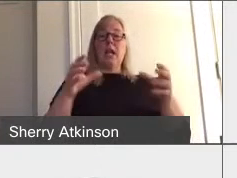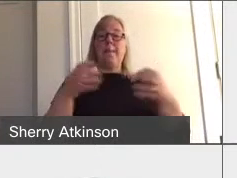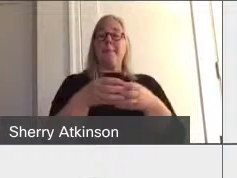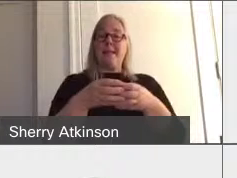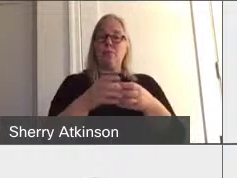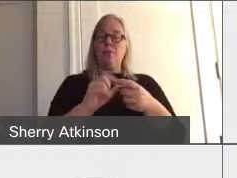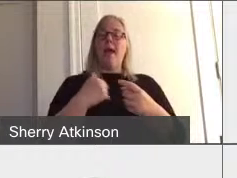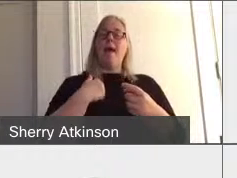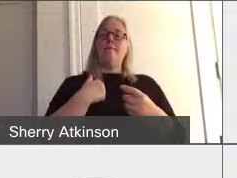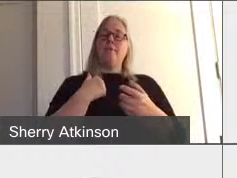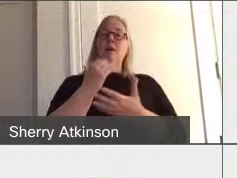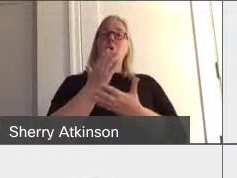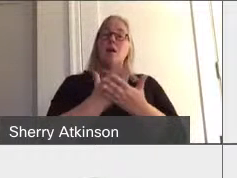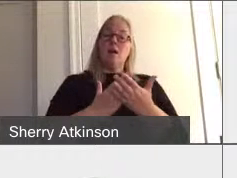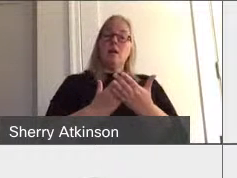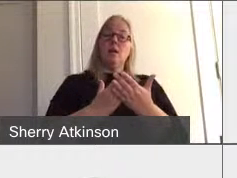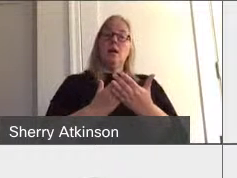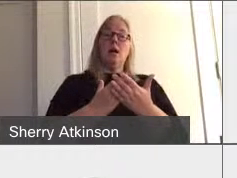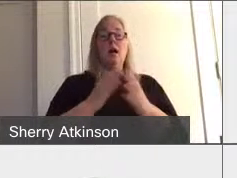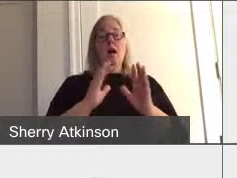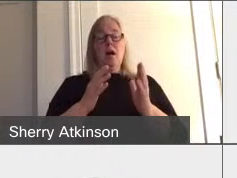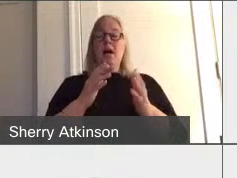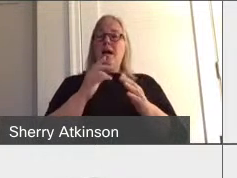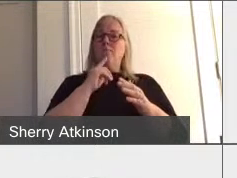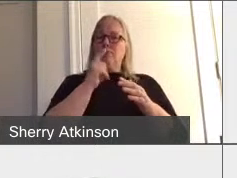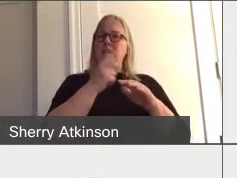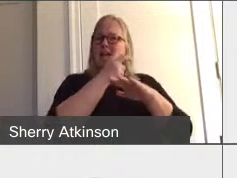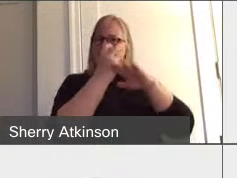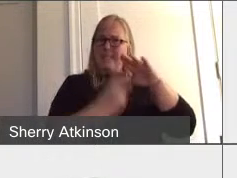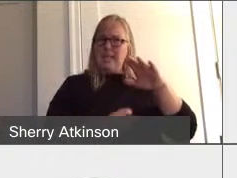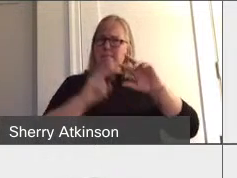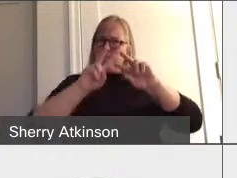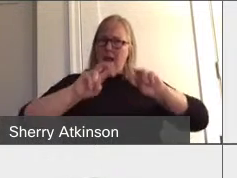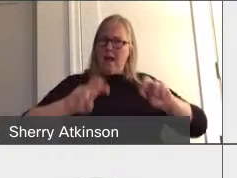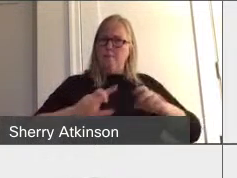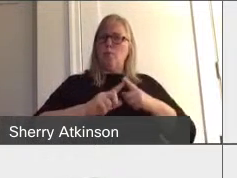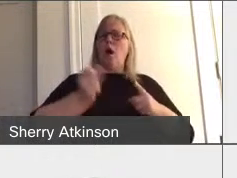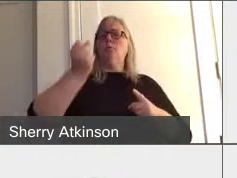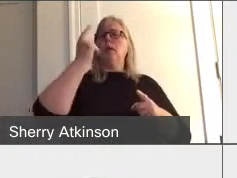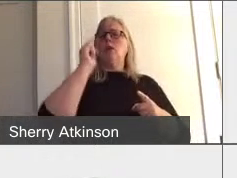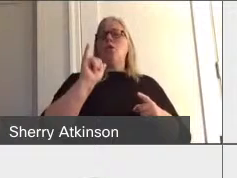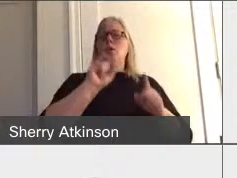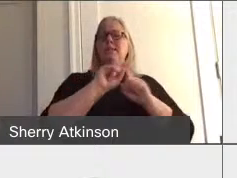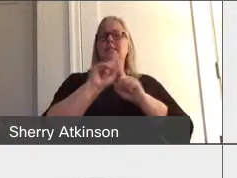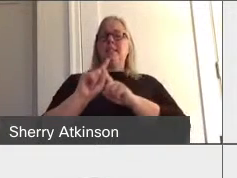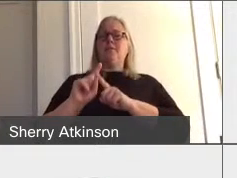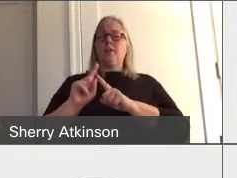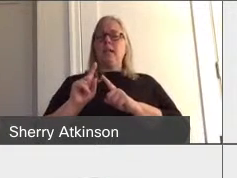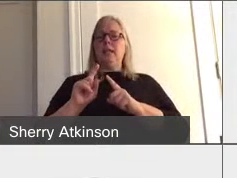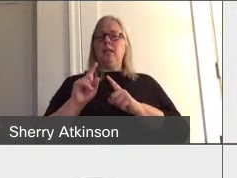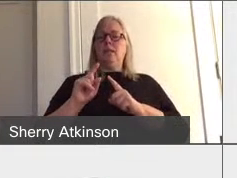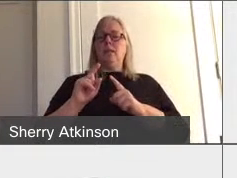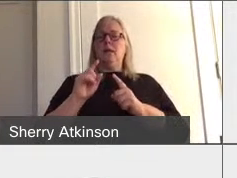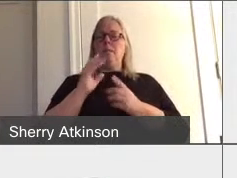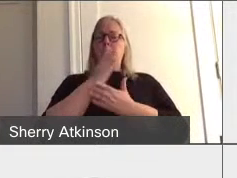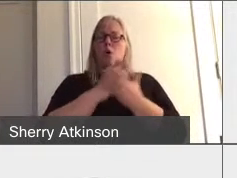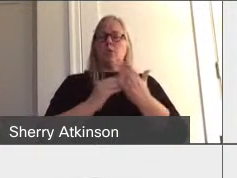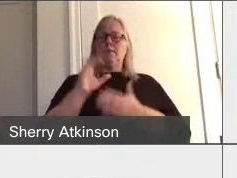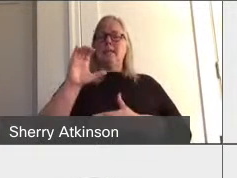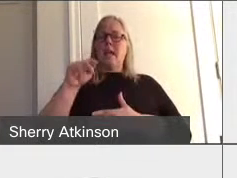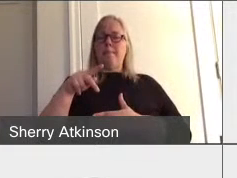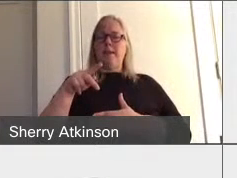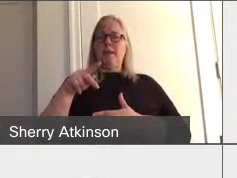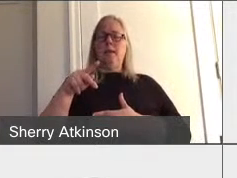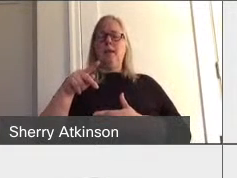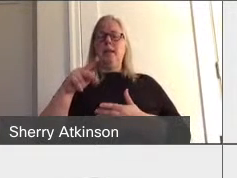have kind of a deep dive to understand different aspects of the CIP needs of the county. It's provide really